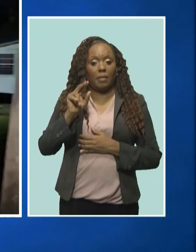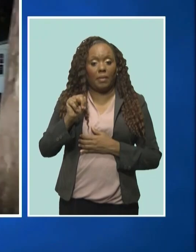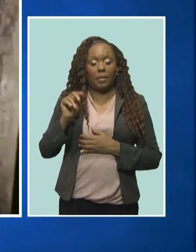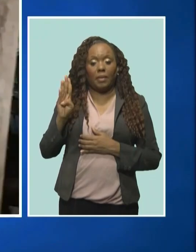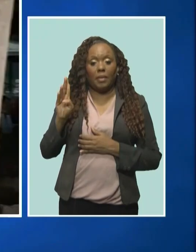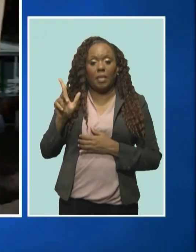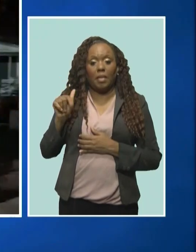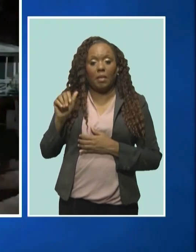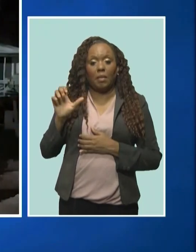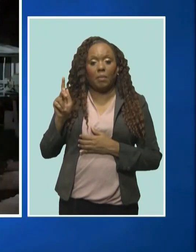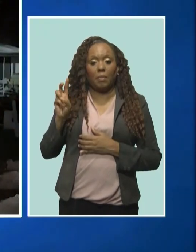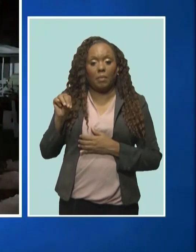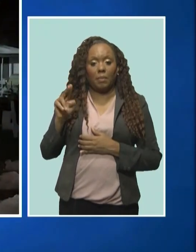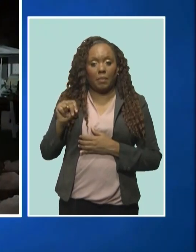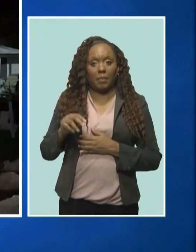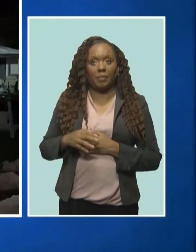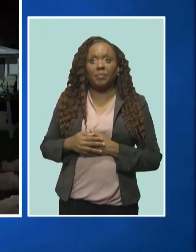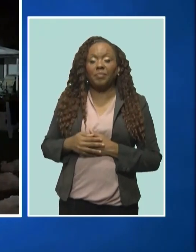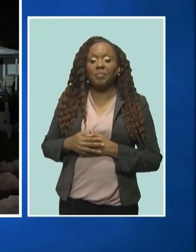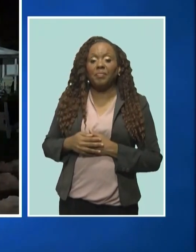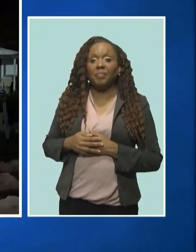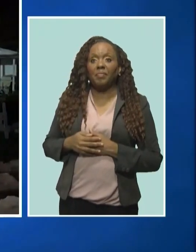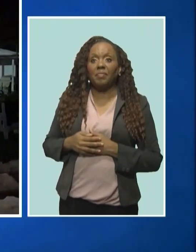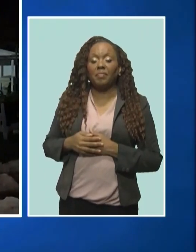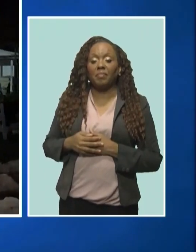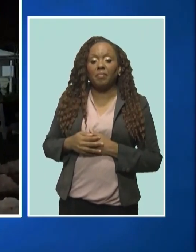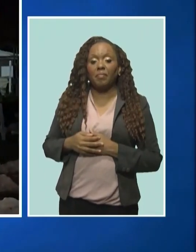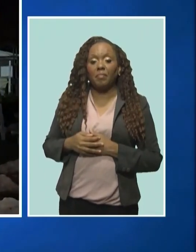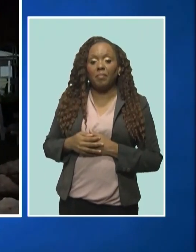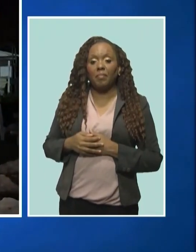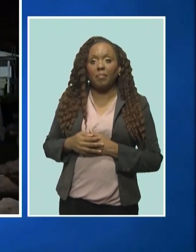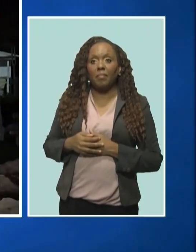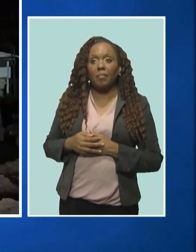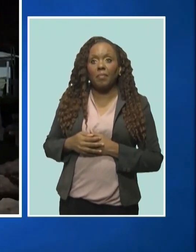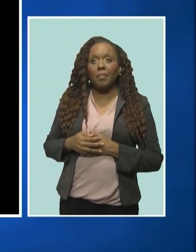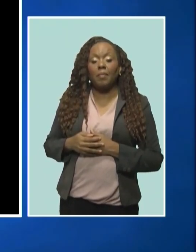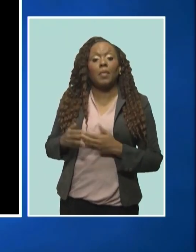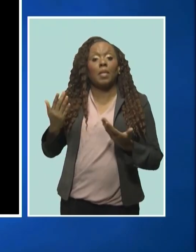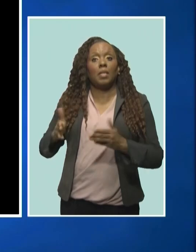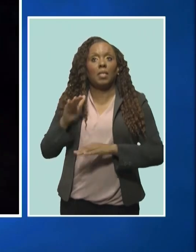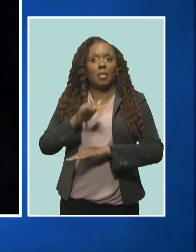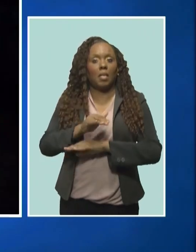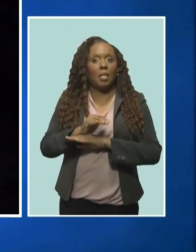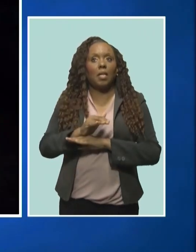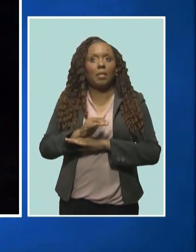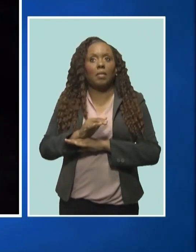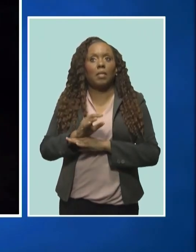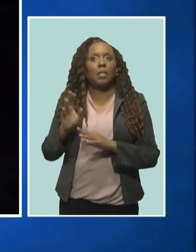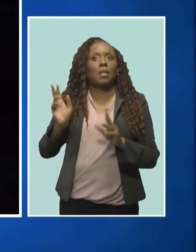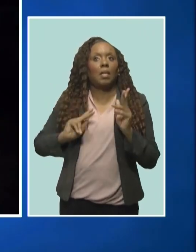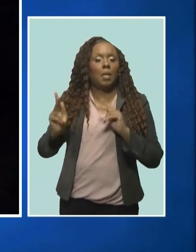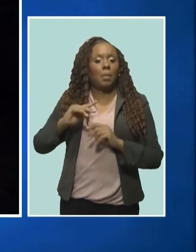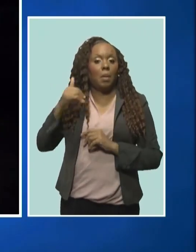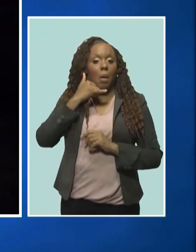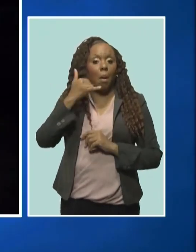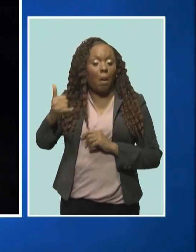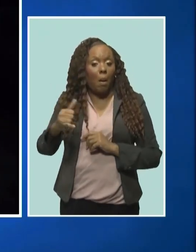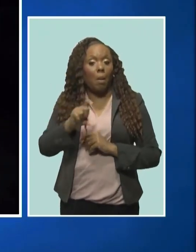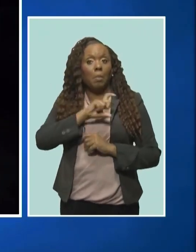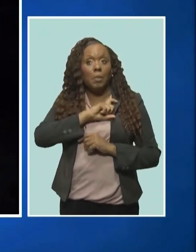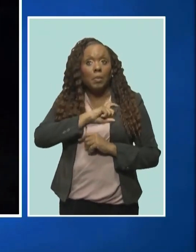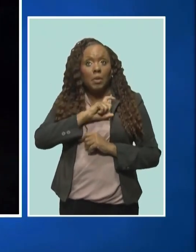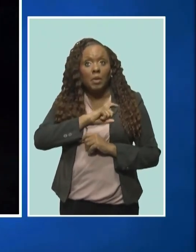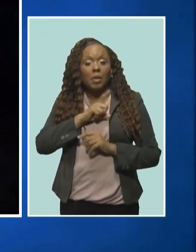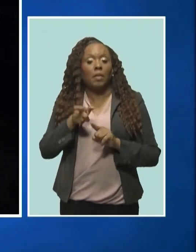Blackman. This evening around 15:28 hours, police officers at District C Police Station received a report